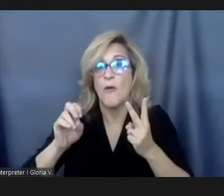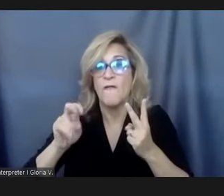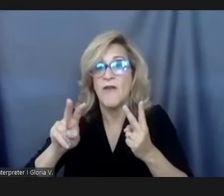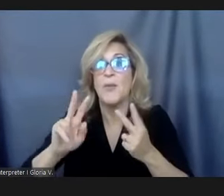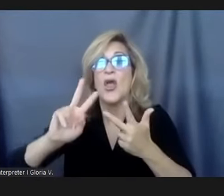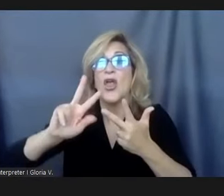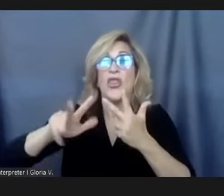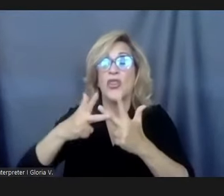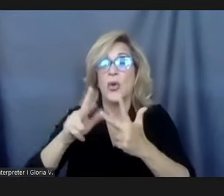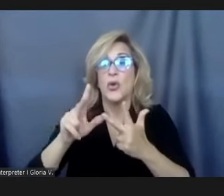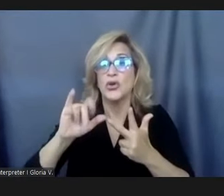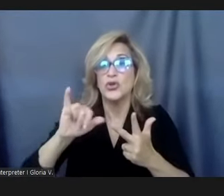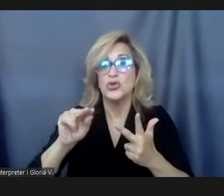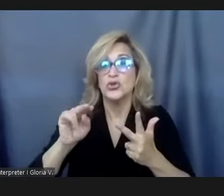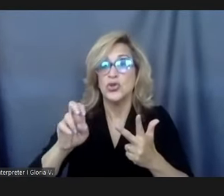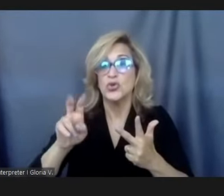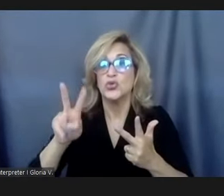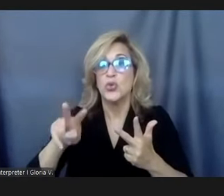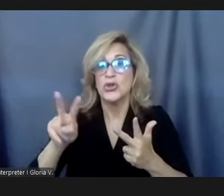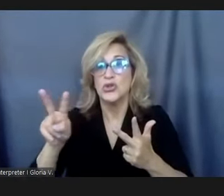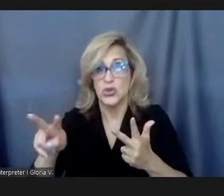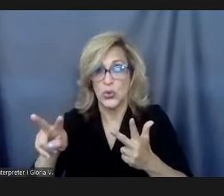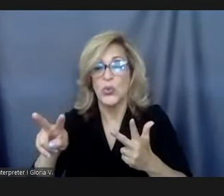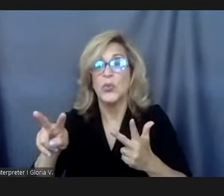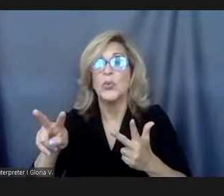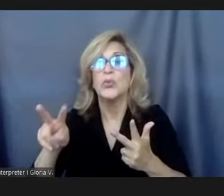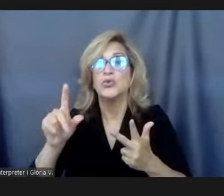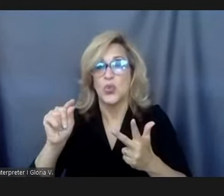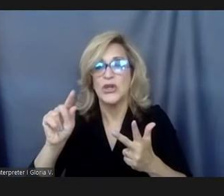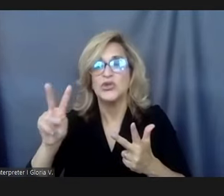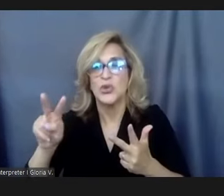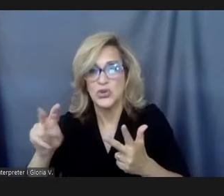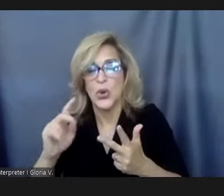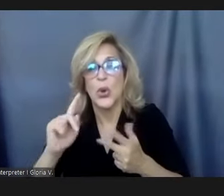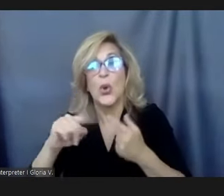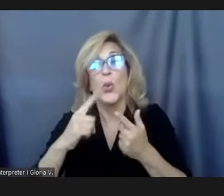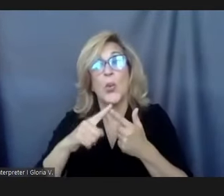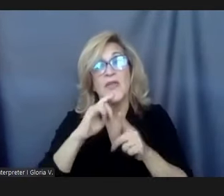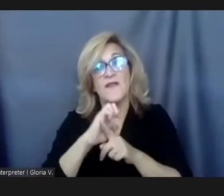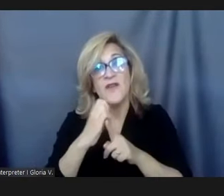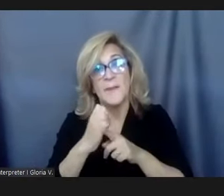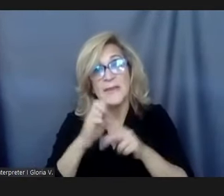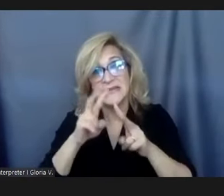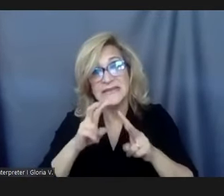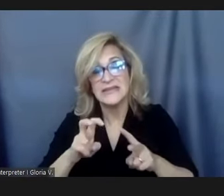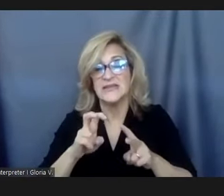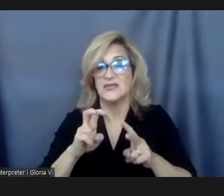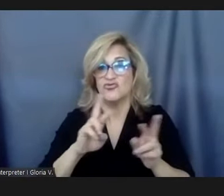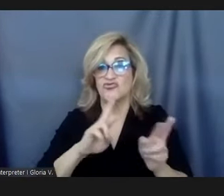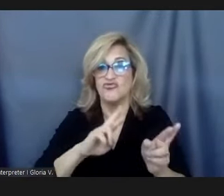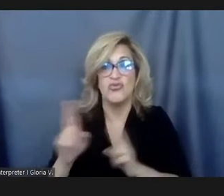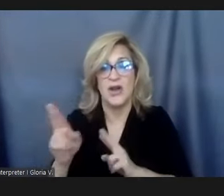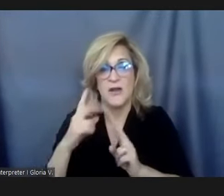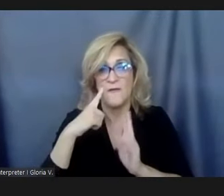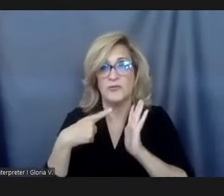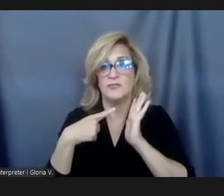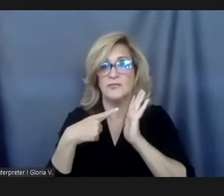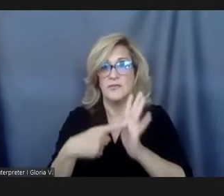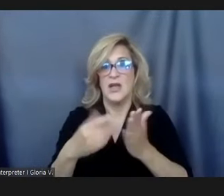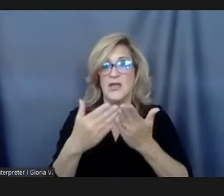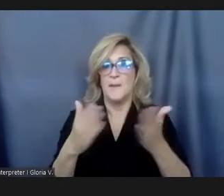in June of 2022 once the environmental assessment has been released for public review. Thank you.